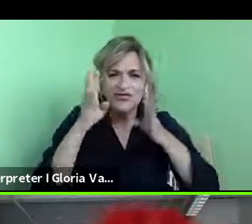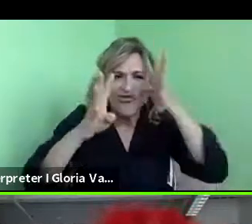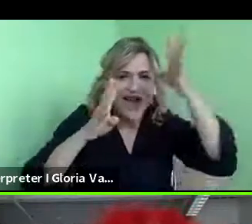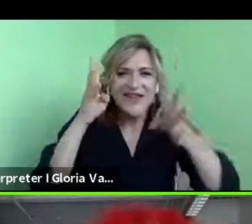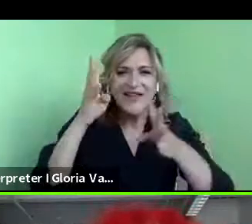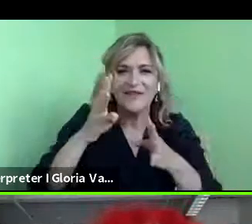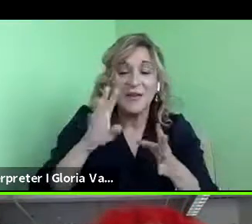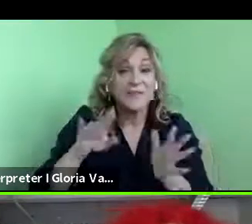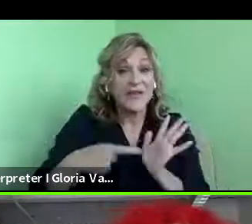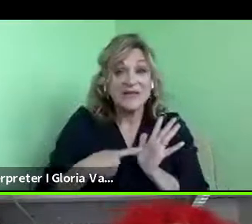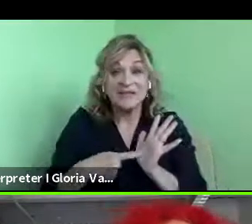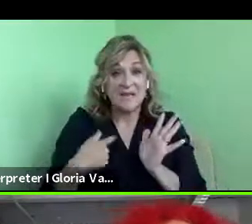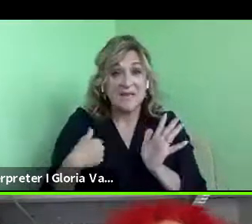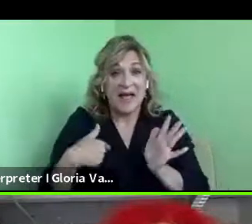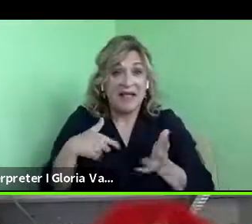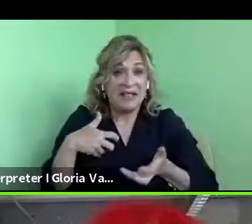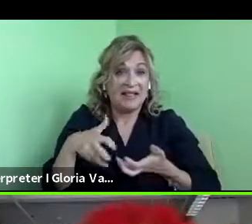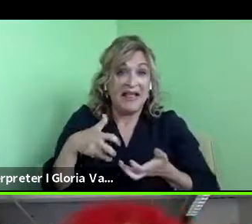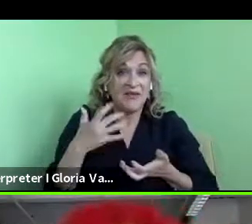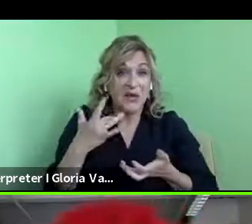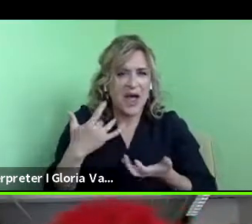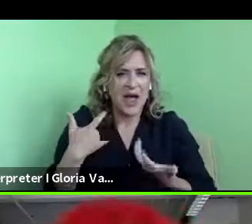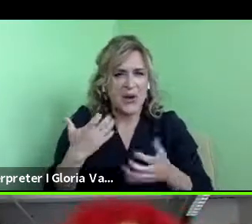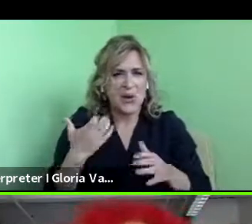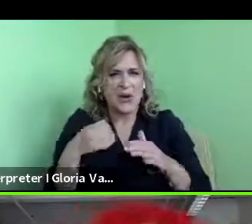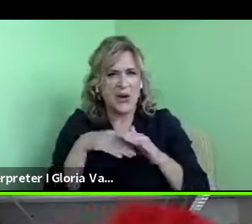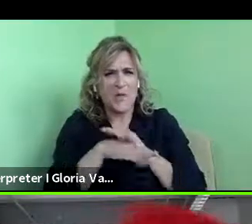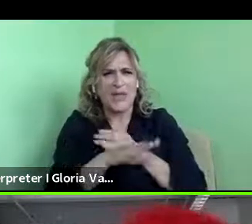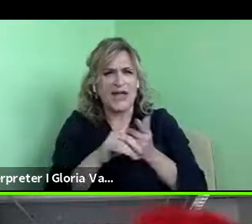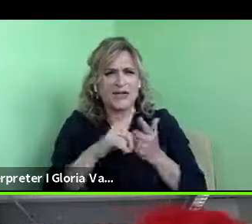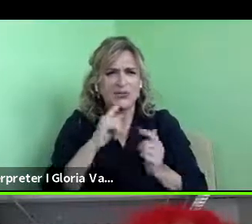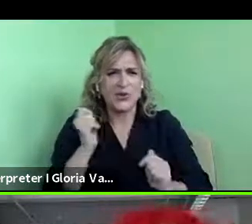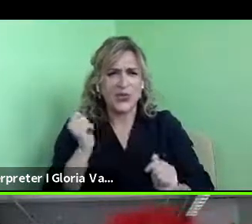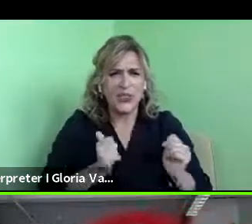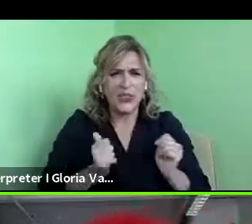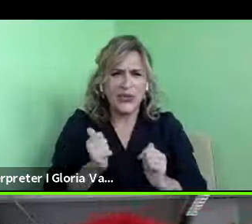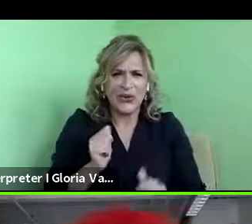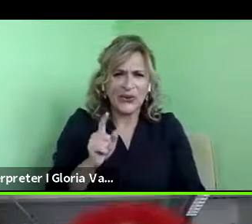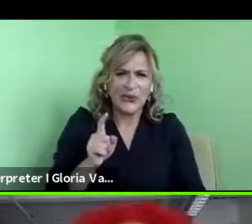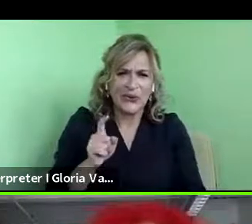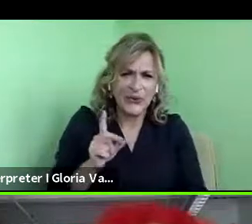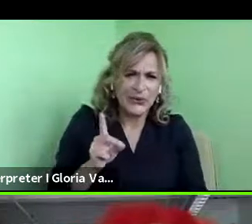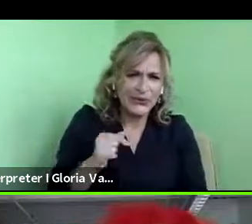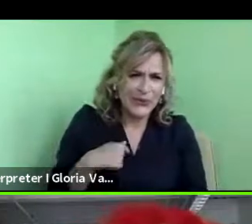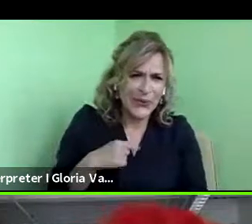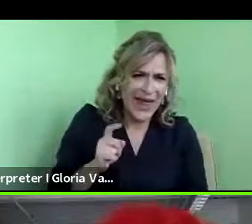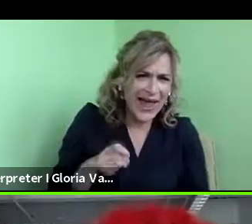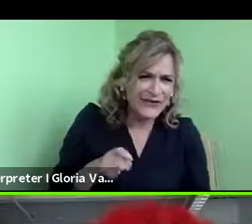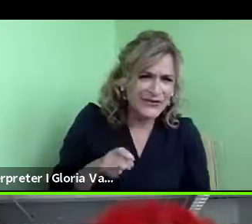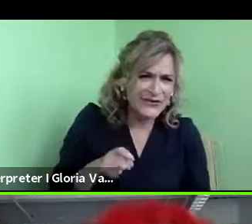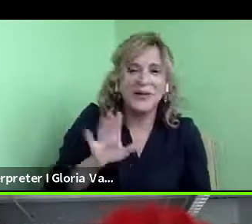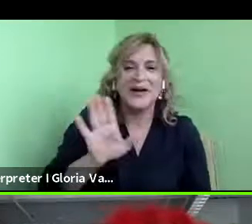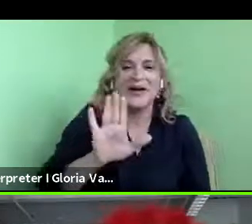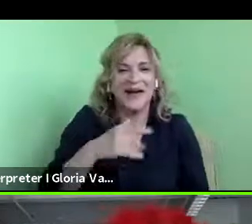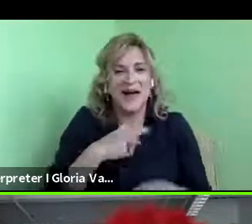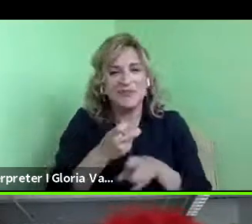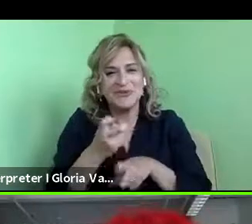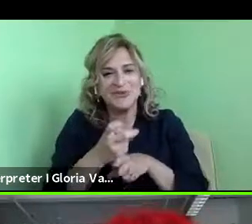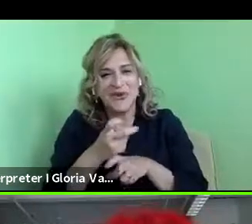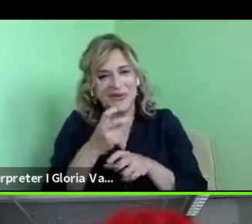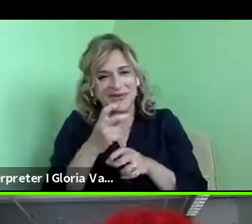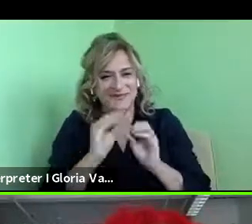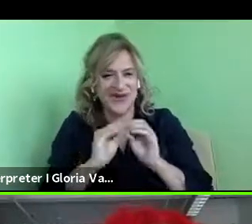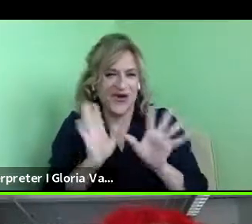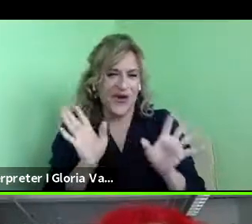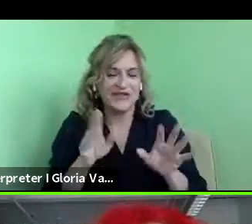don't really want to go back into a theater. Like, do I have to? And I'm joking, of course, but you know, it's like, it's kind of exciting,